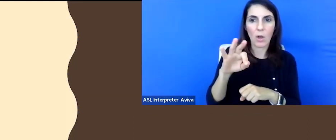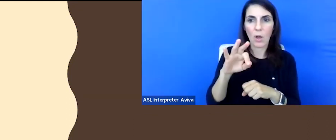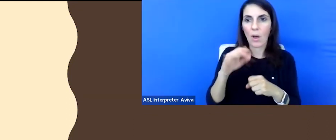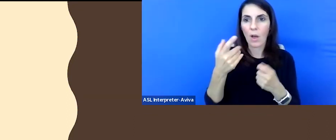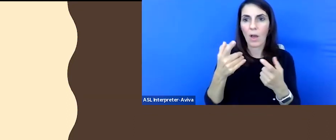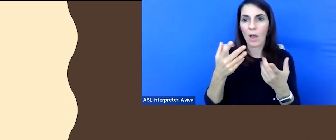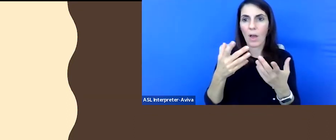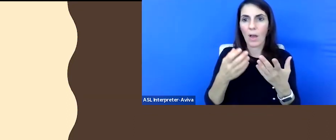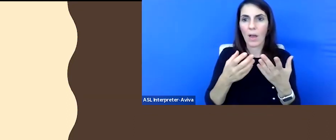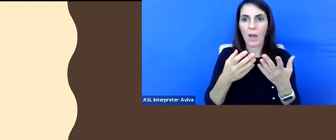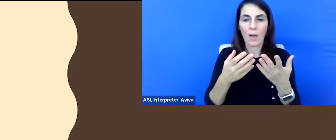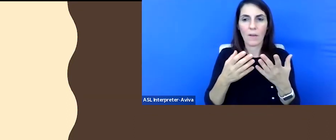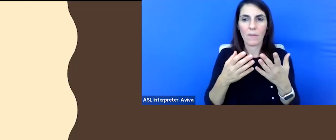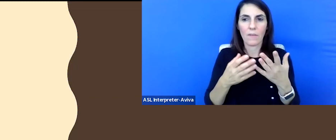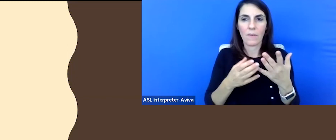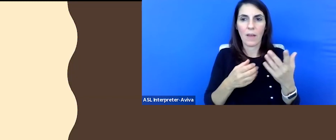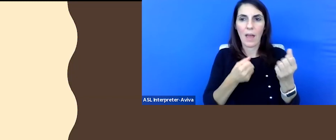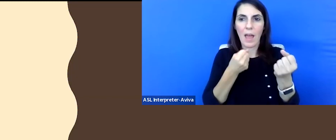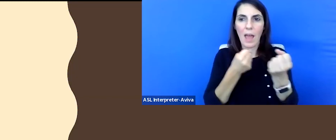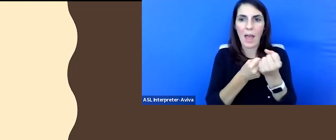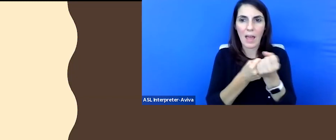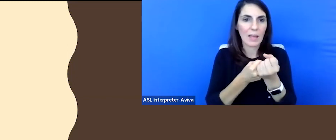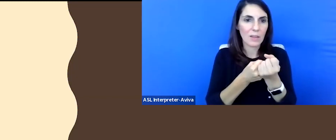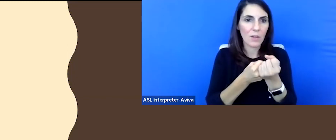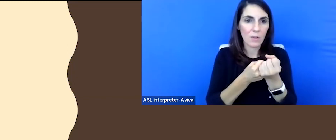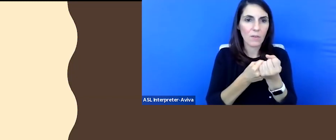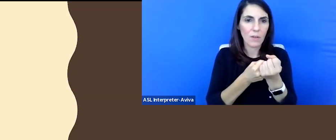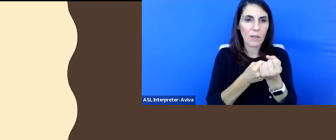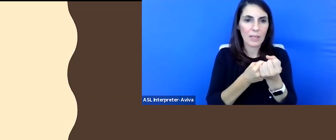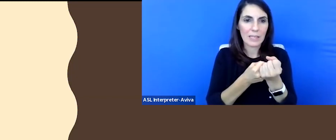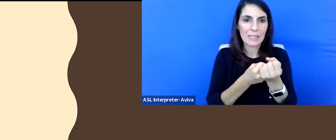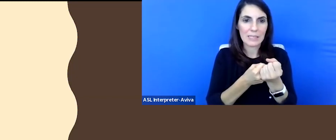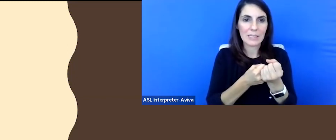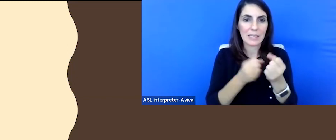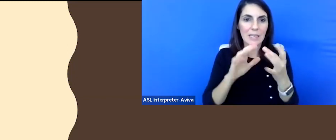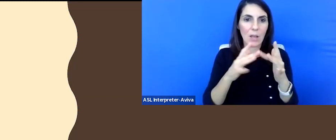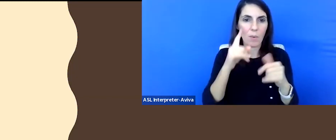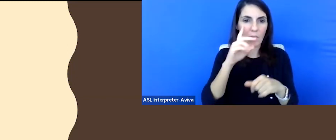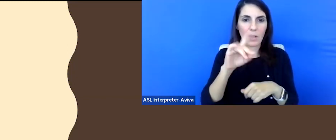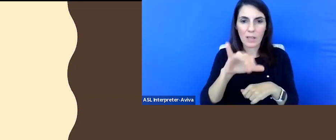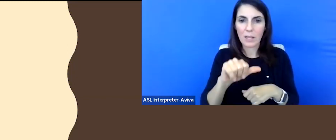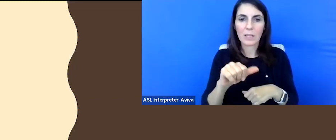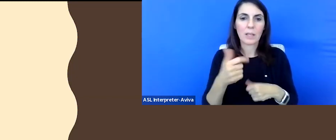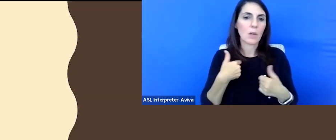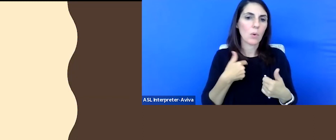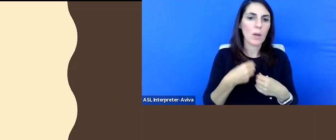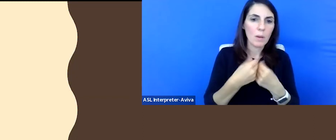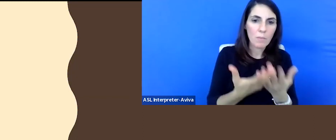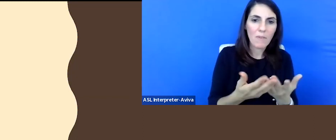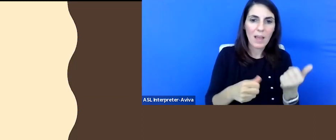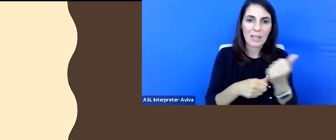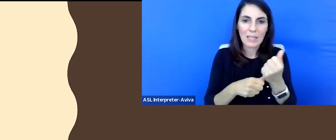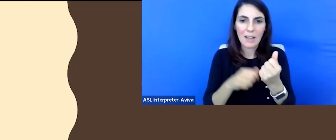we provide assistance to families. We provide counseling, parenting training, emergency